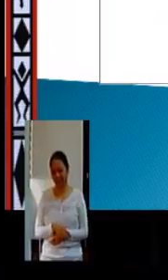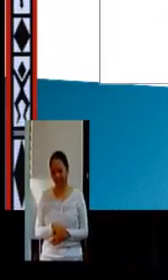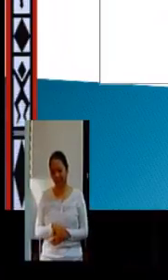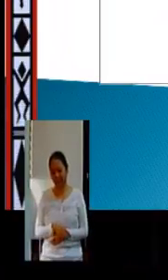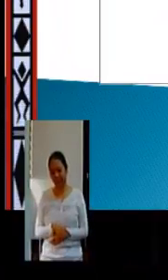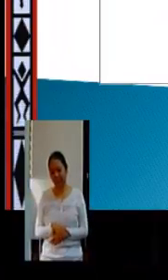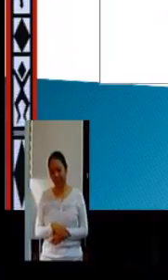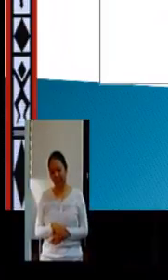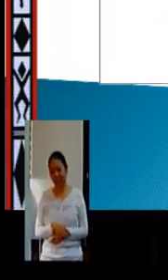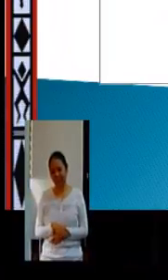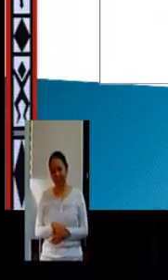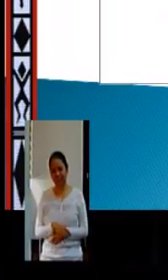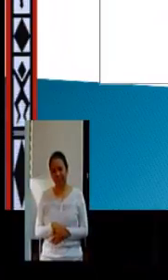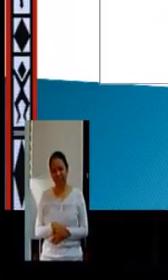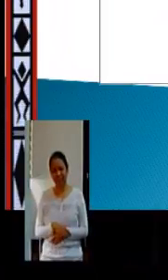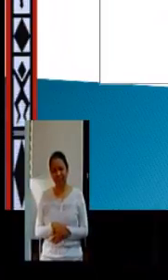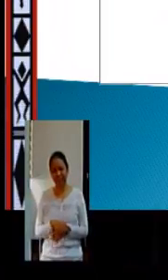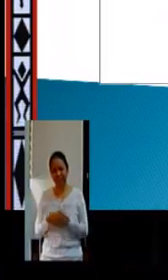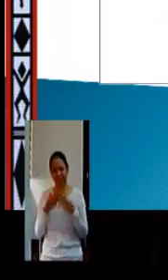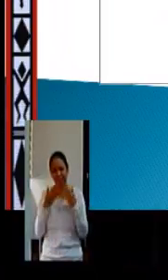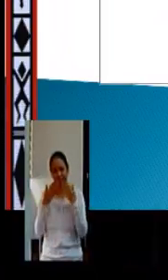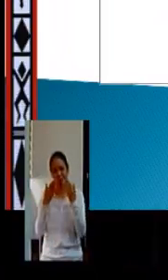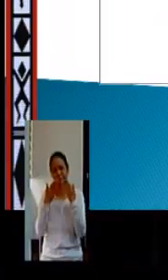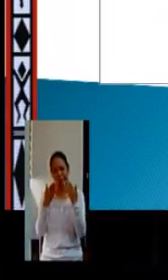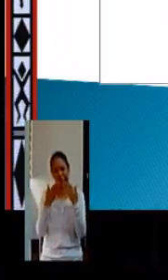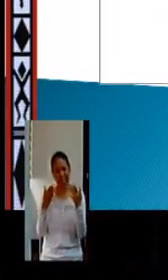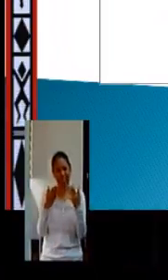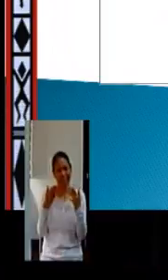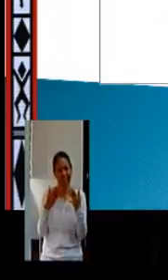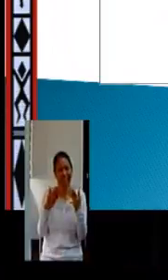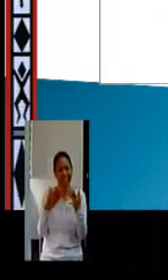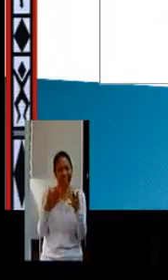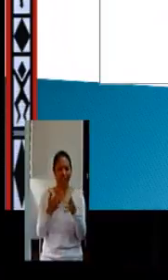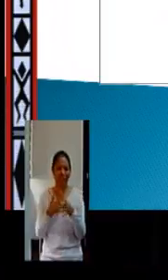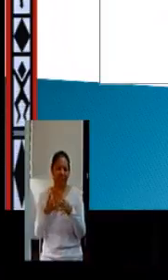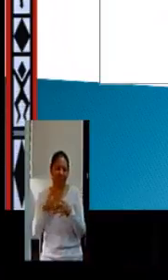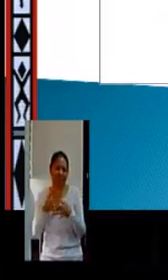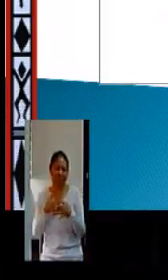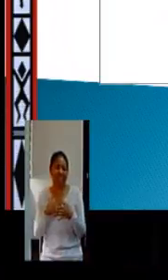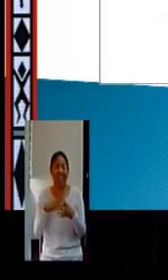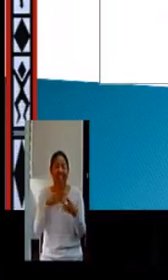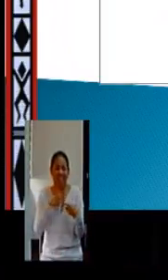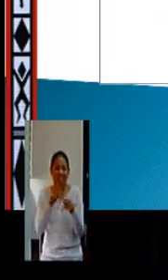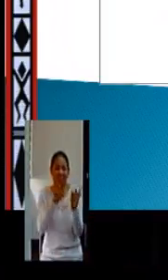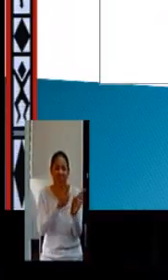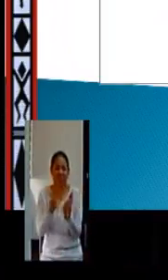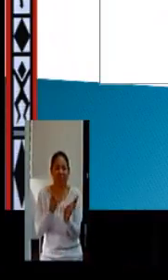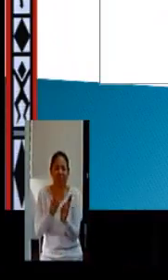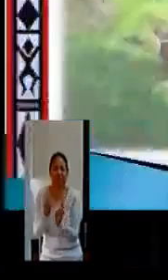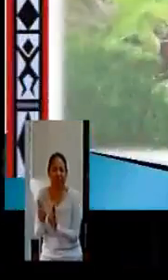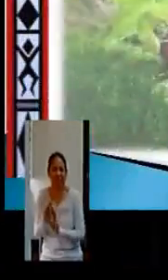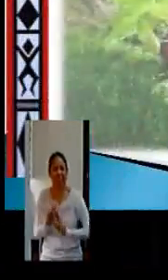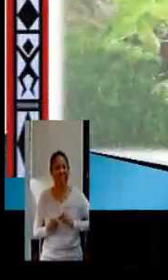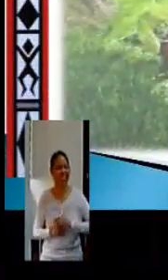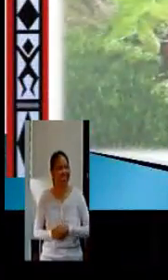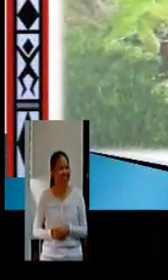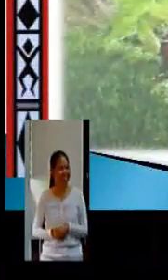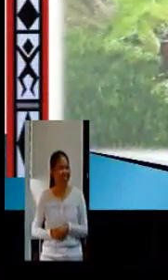So, maraming salamat po. Kumukuha lang po ako ng buwelo kasi medyo ninenervyos. Pakibalik lang po sa